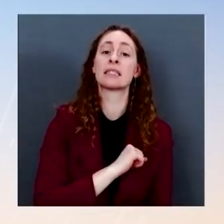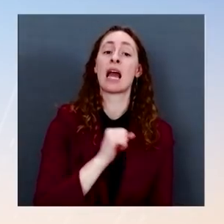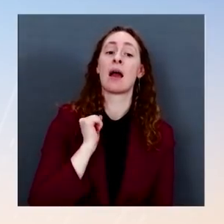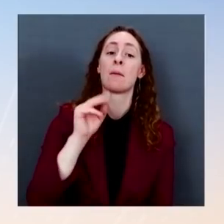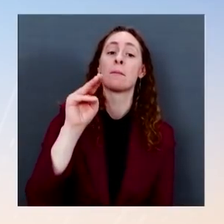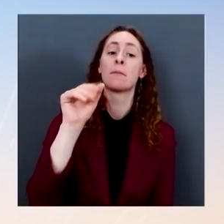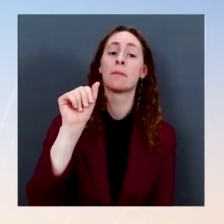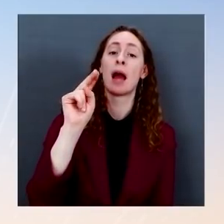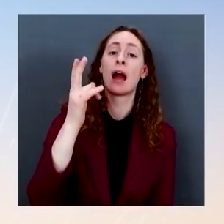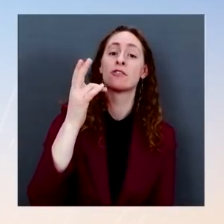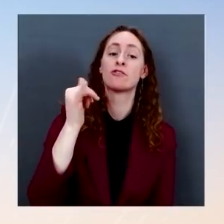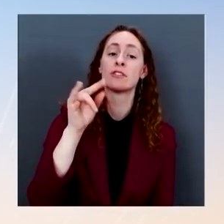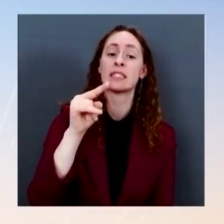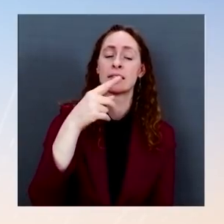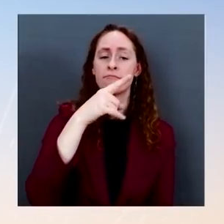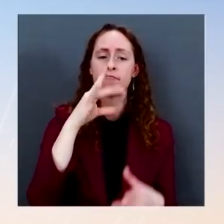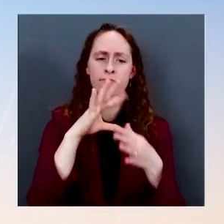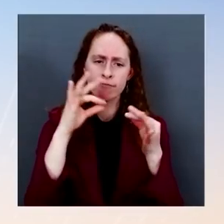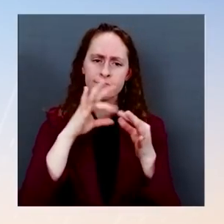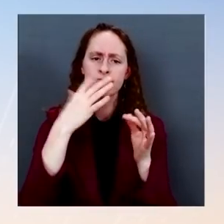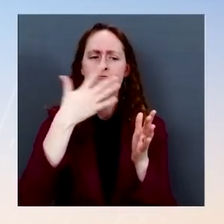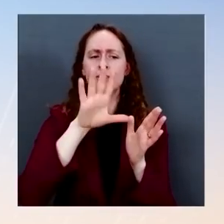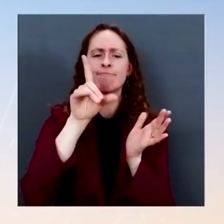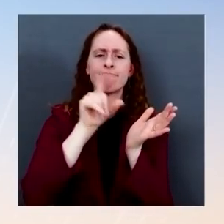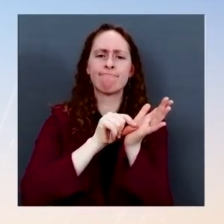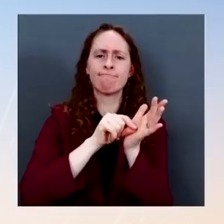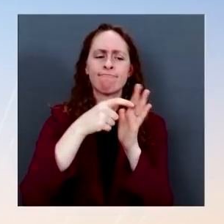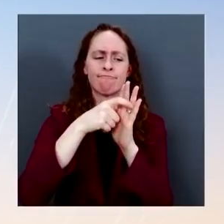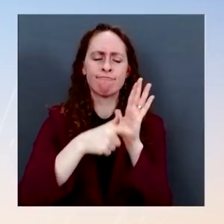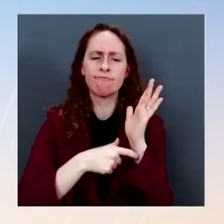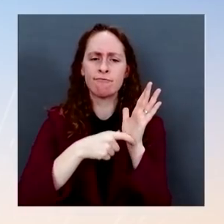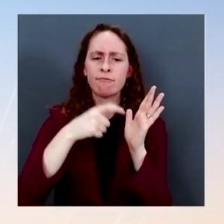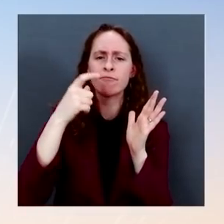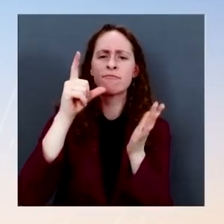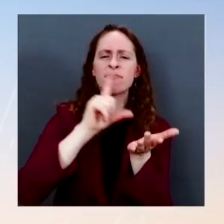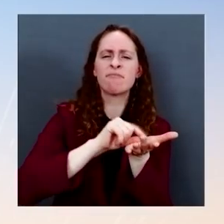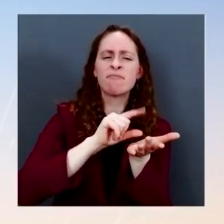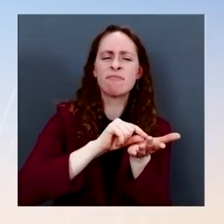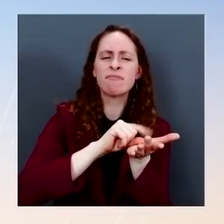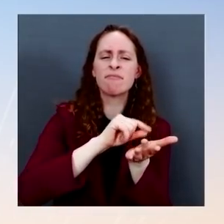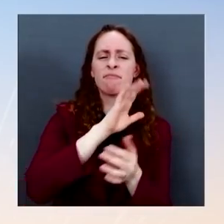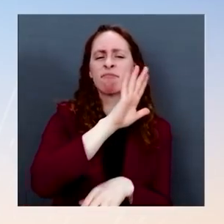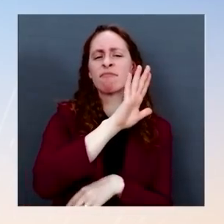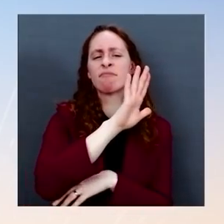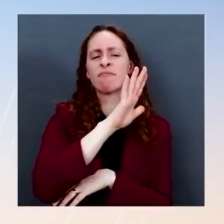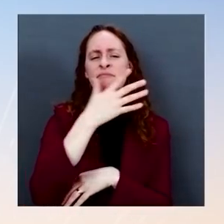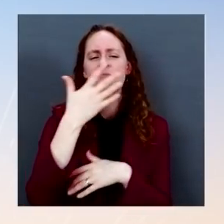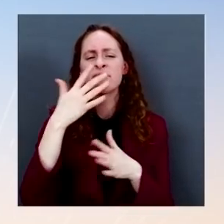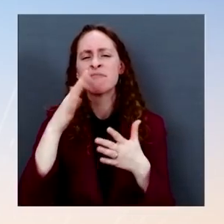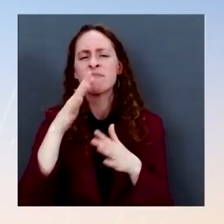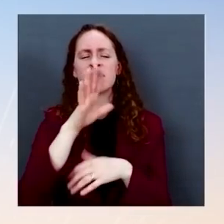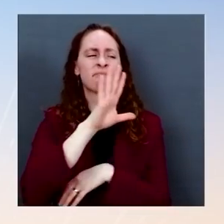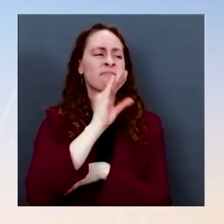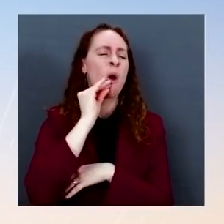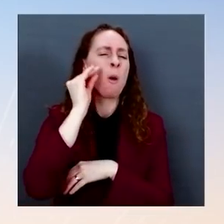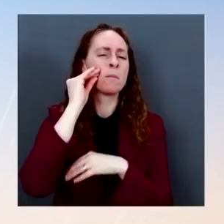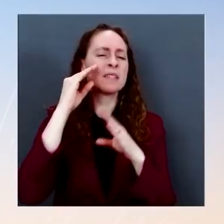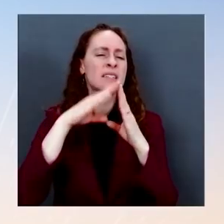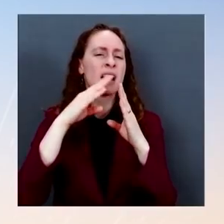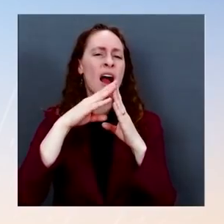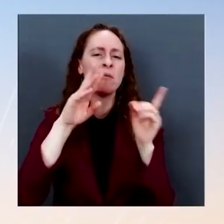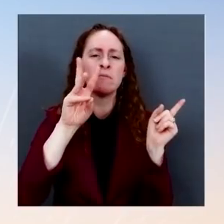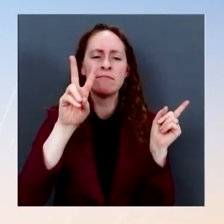the Washington Post and his hometown newspapers, the interviews that he's done with a West Virginia radio host named